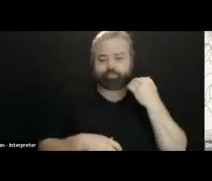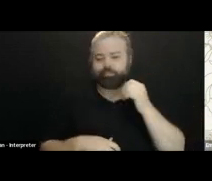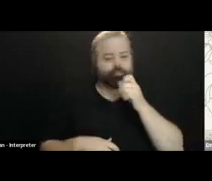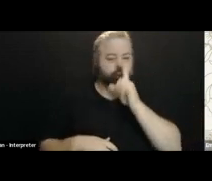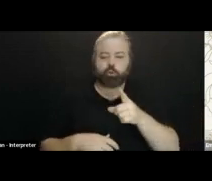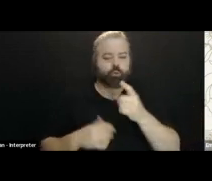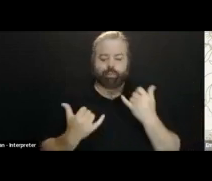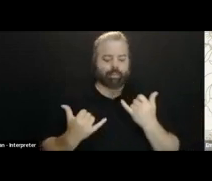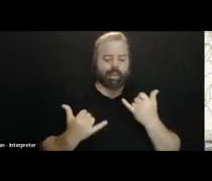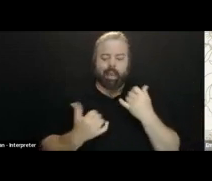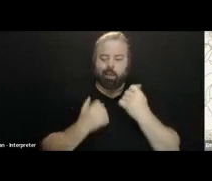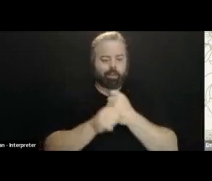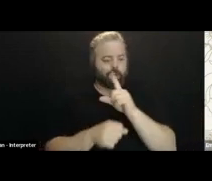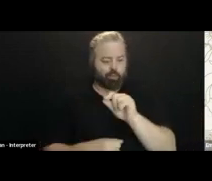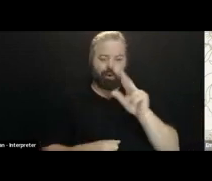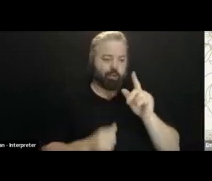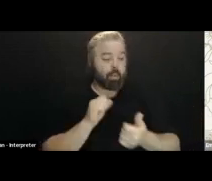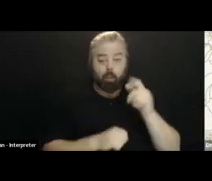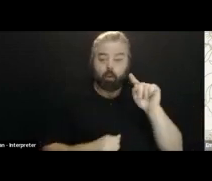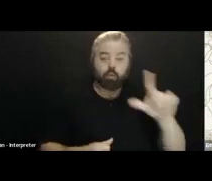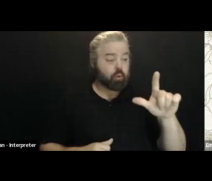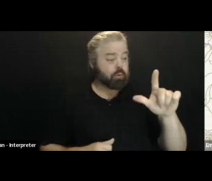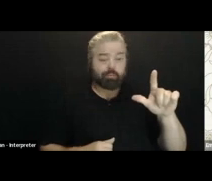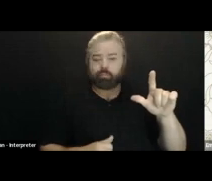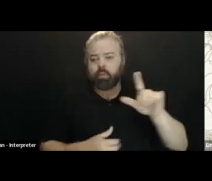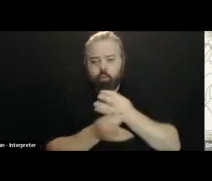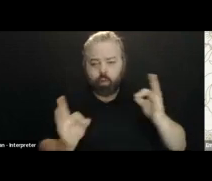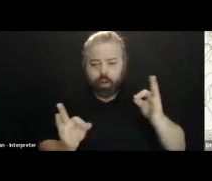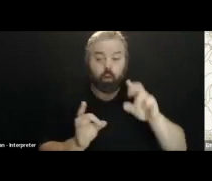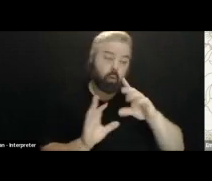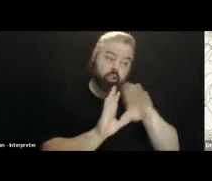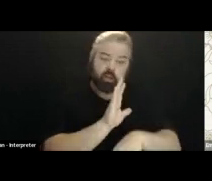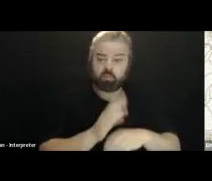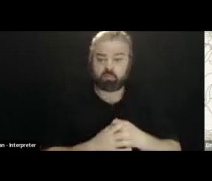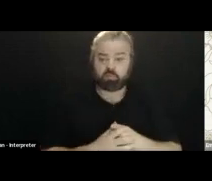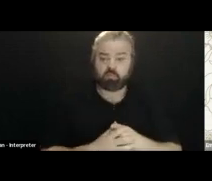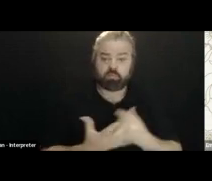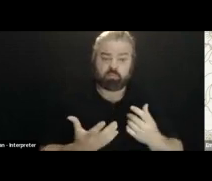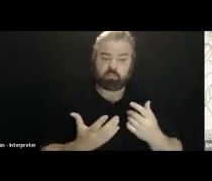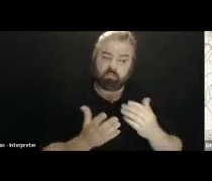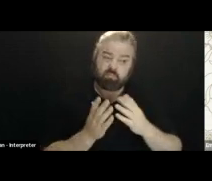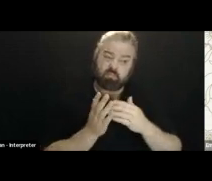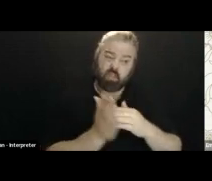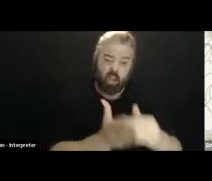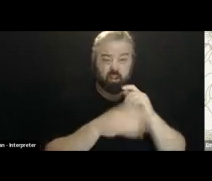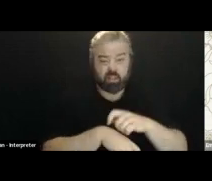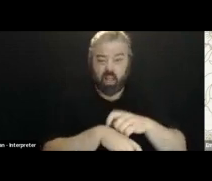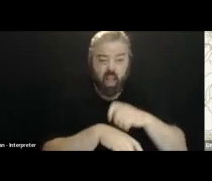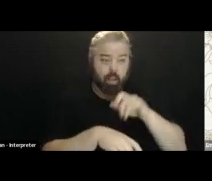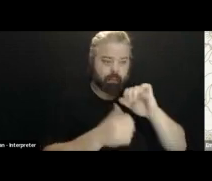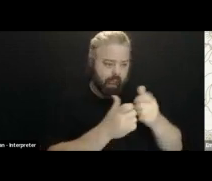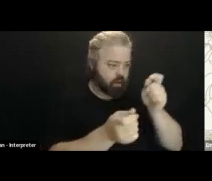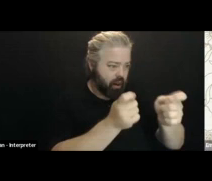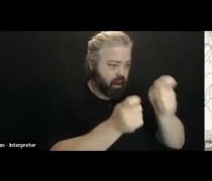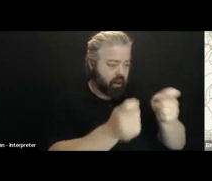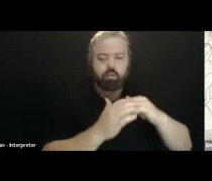Most tools are free or low cost to implement, and a lot of the things take less than 10 minutes. For example,